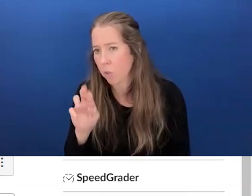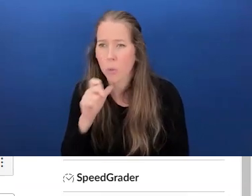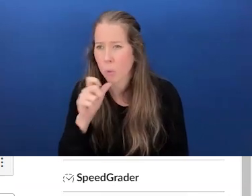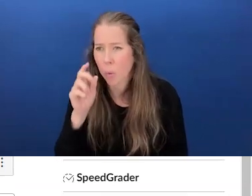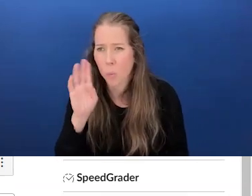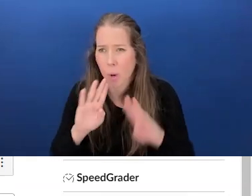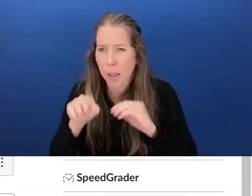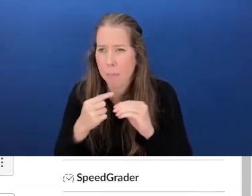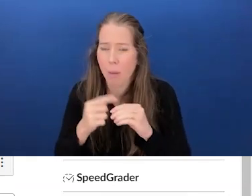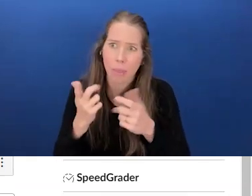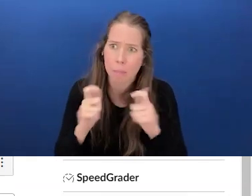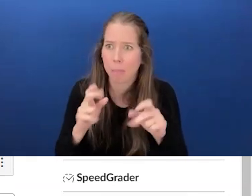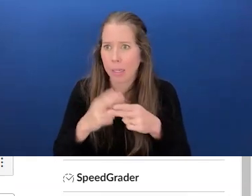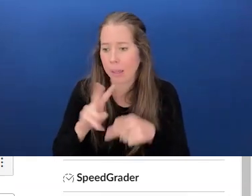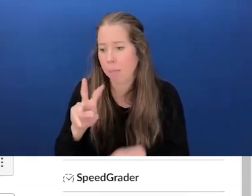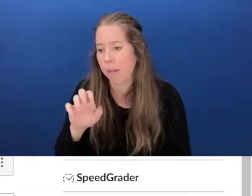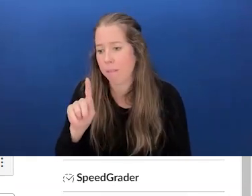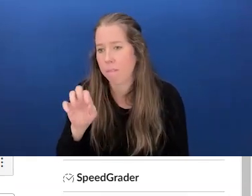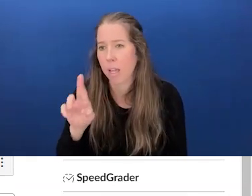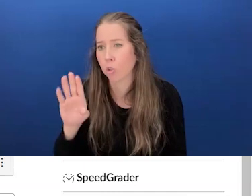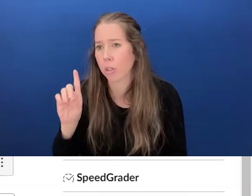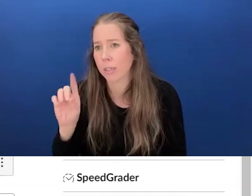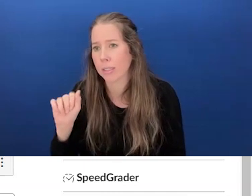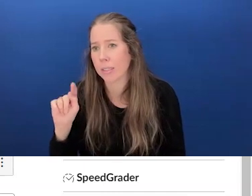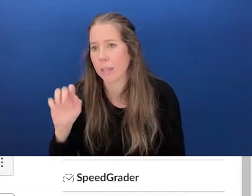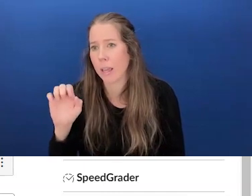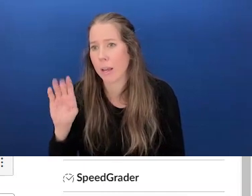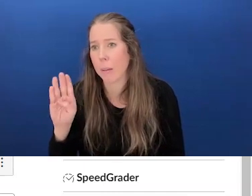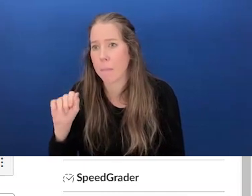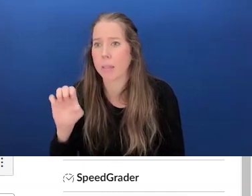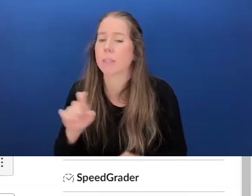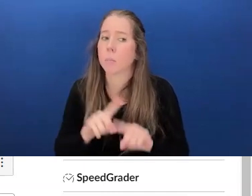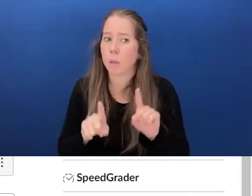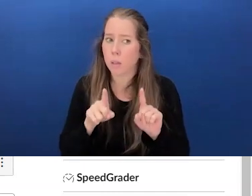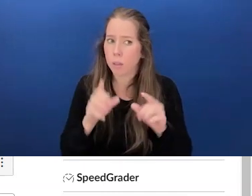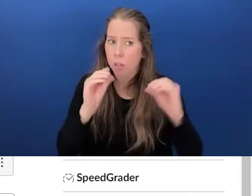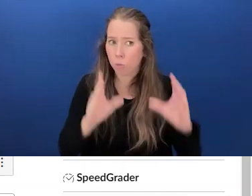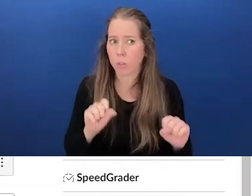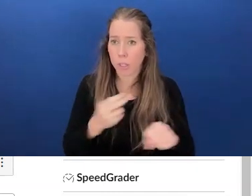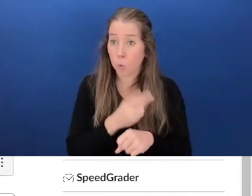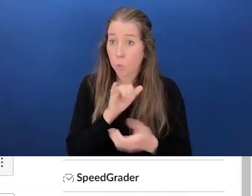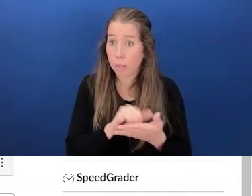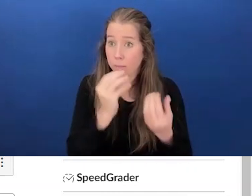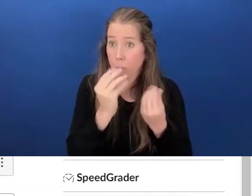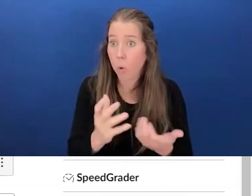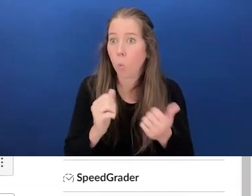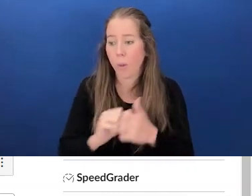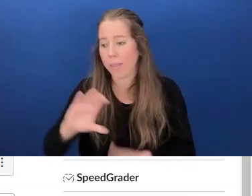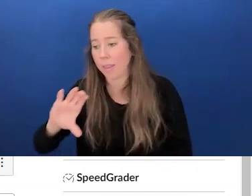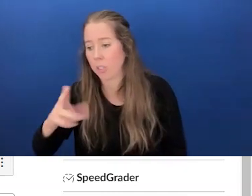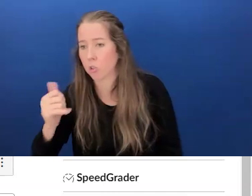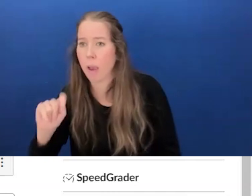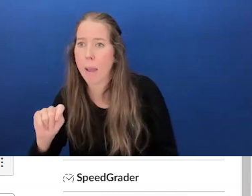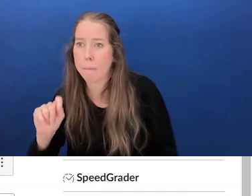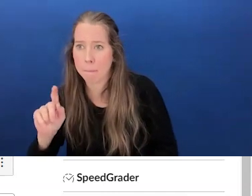vector database, but, the instructors can use that information with the chatbot or the